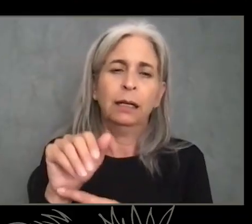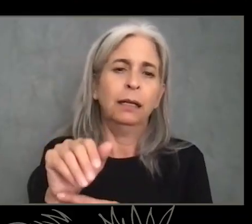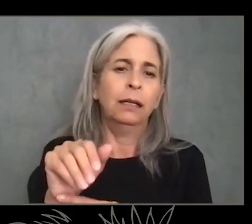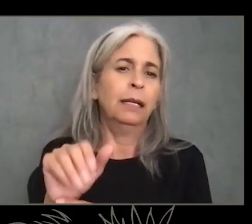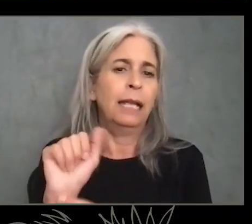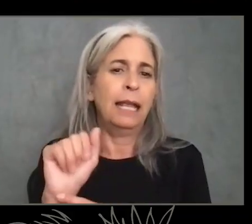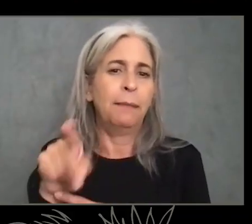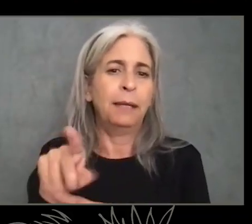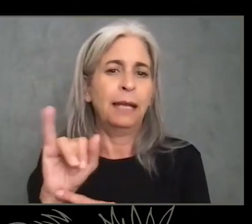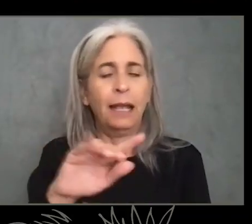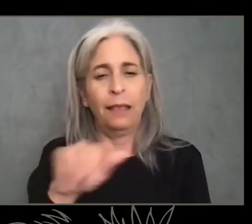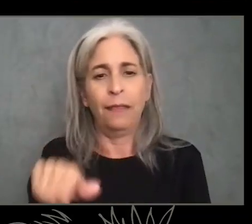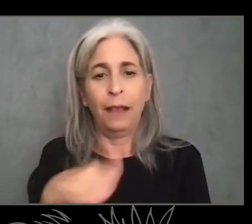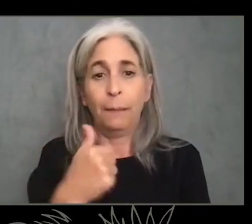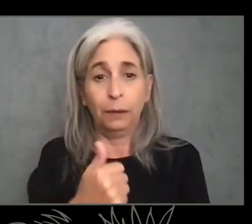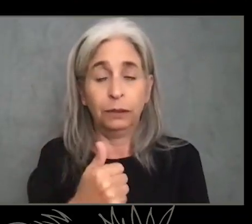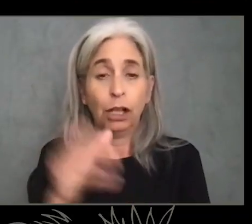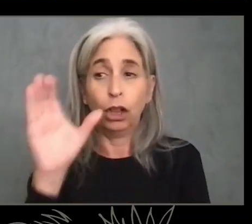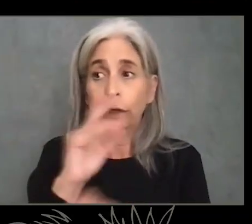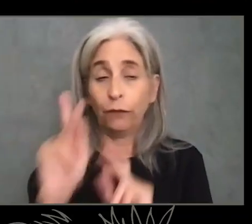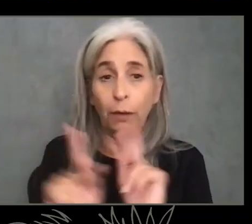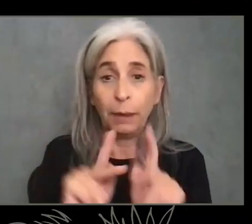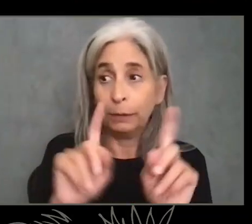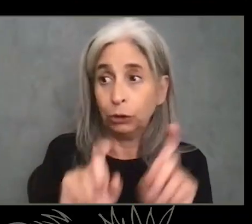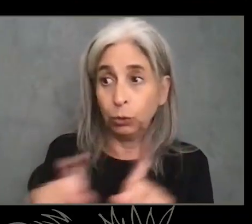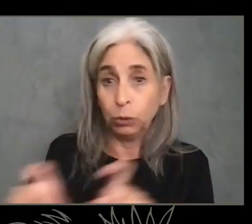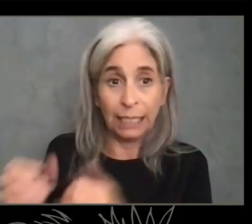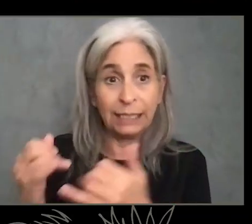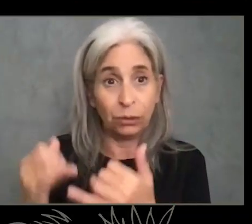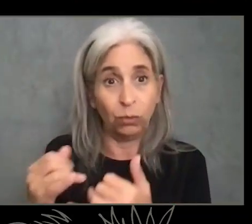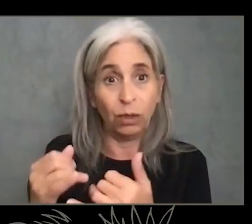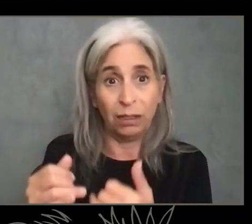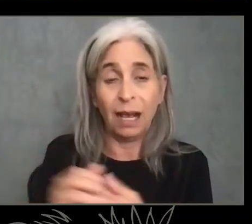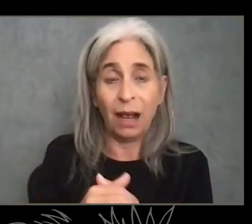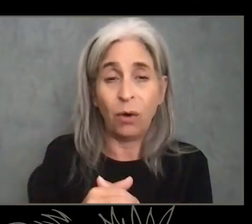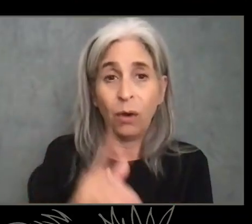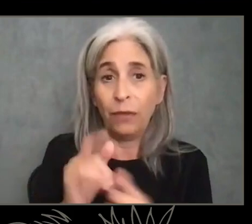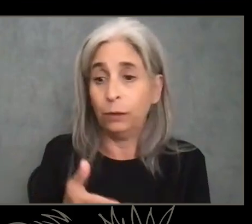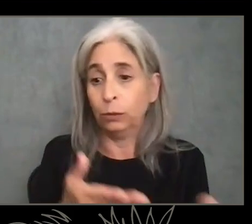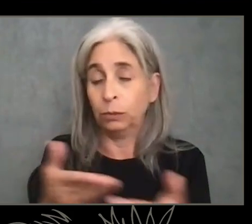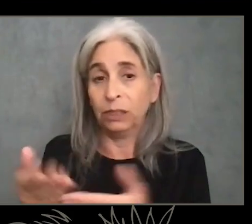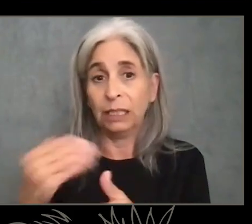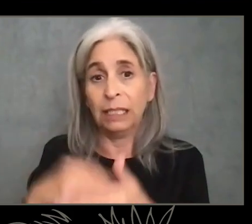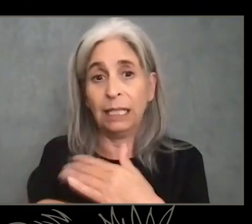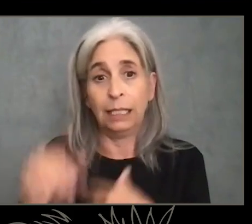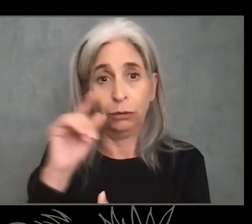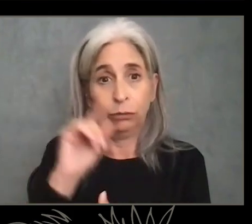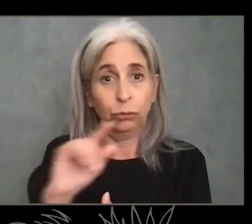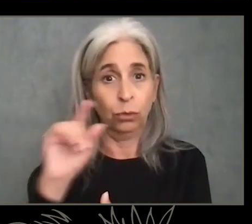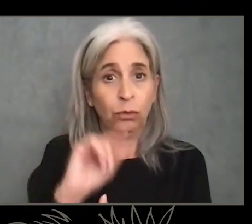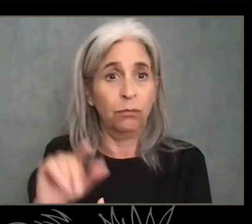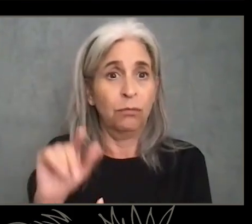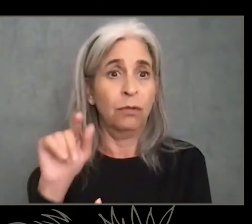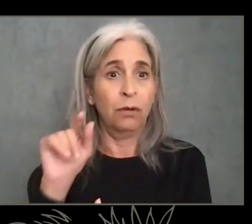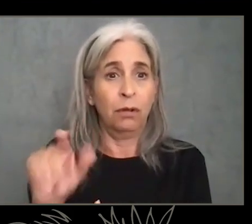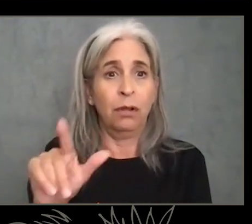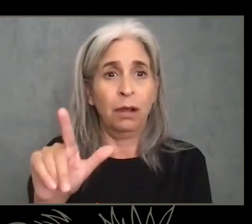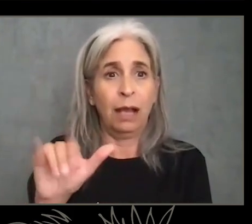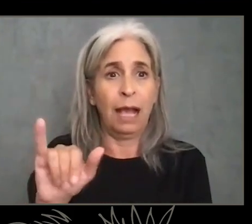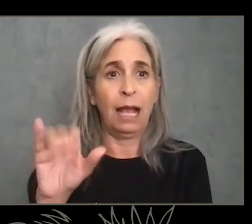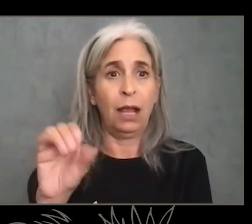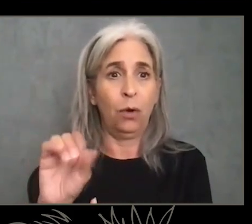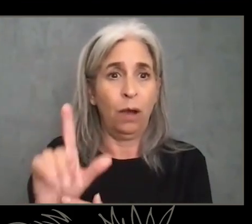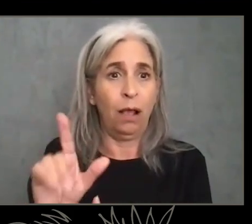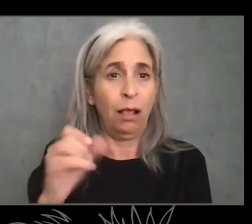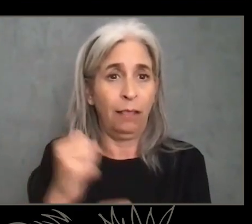they're building. They're actually looking for people to test it. This was presented in the Google I/O last year. And it's already there